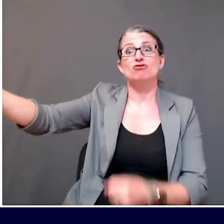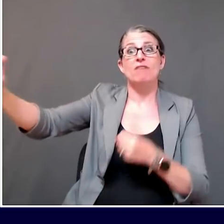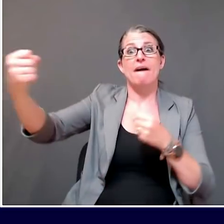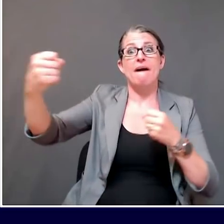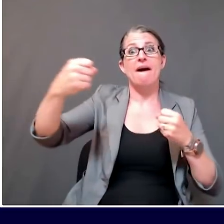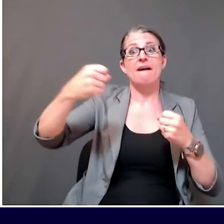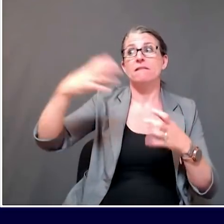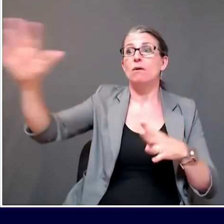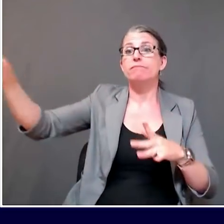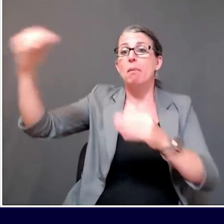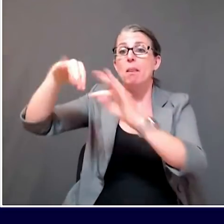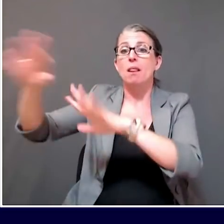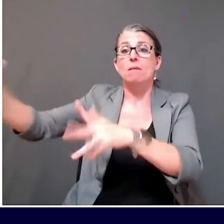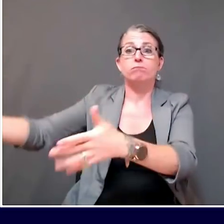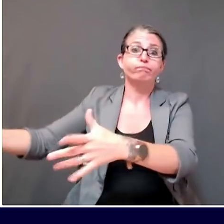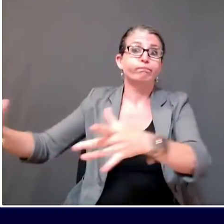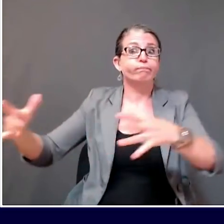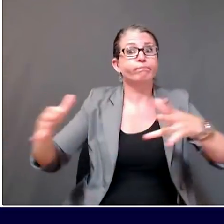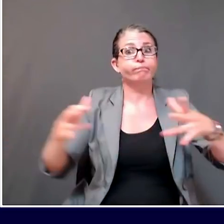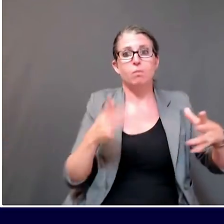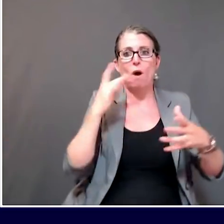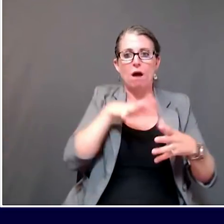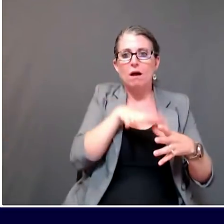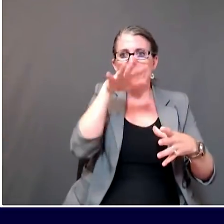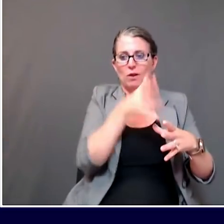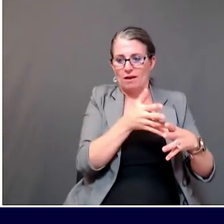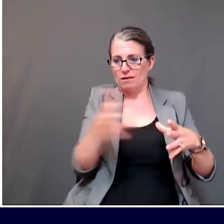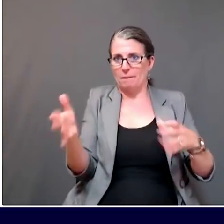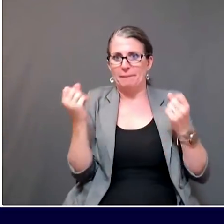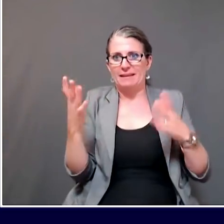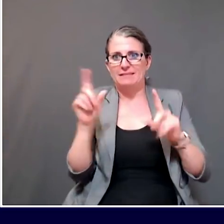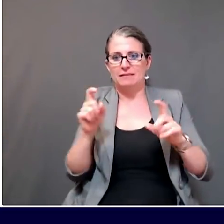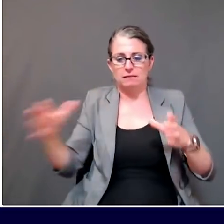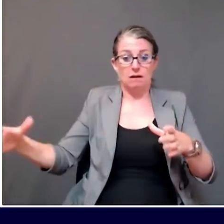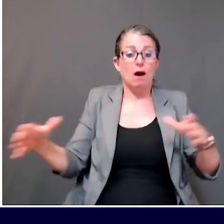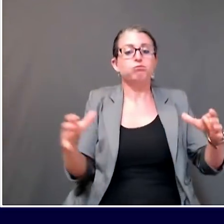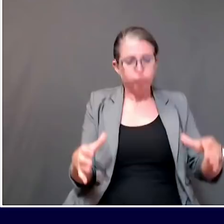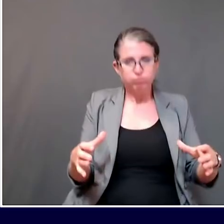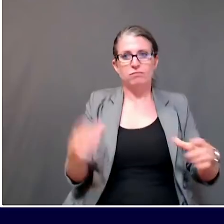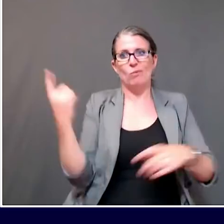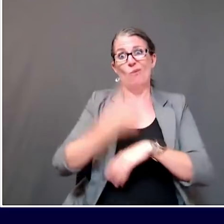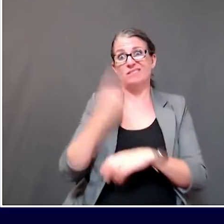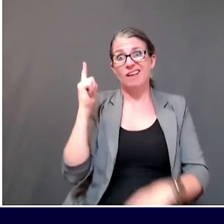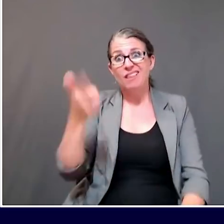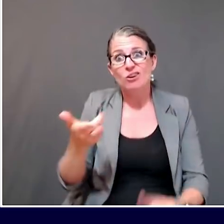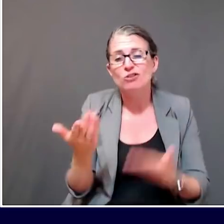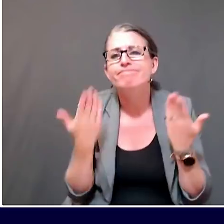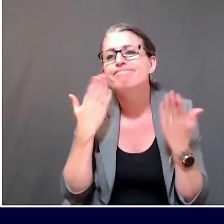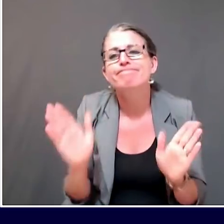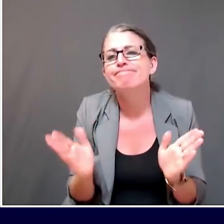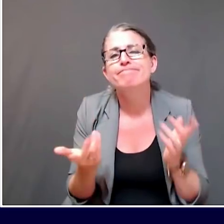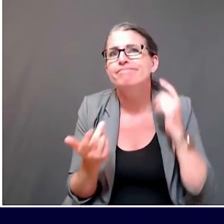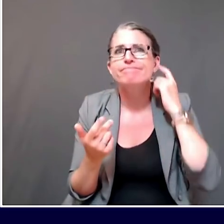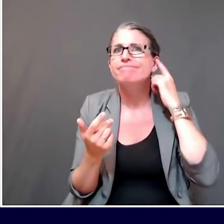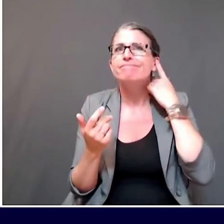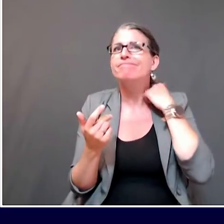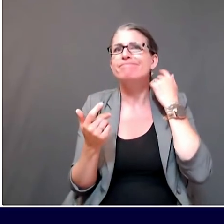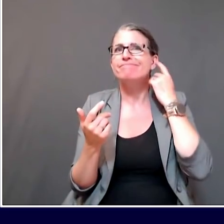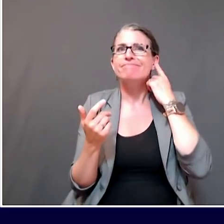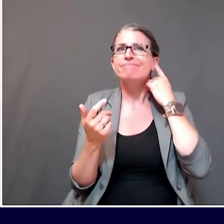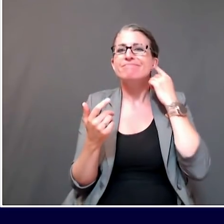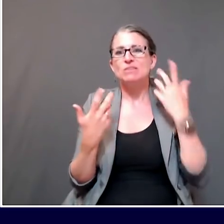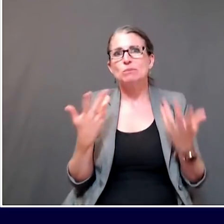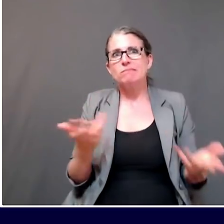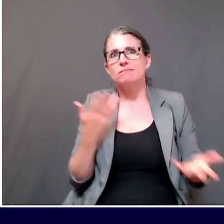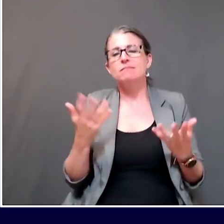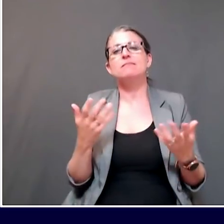add to the possibility of time it takes. But what we have under our control is what happens in the time it takes between when a